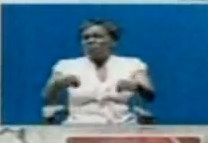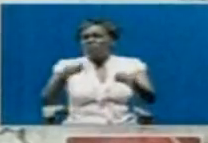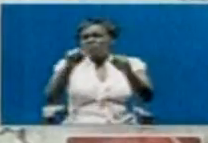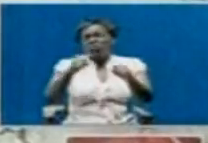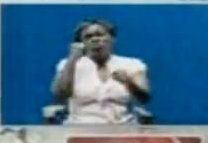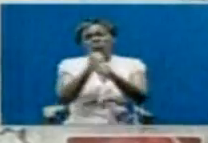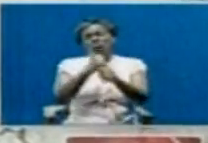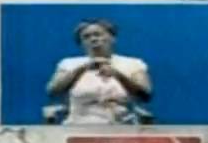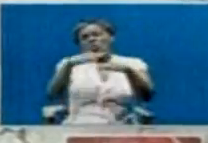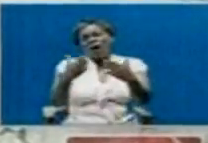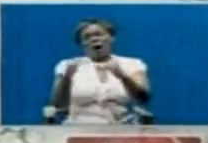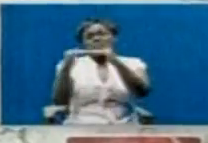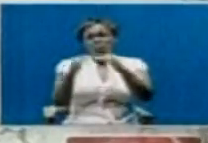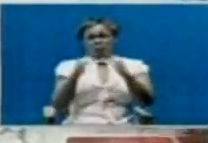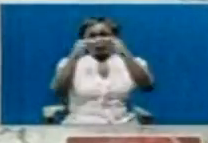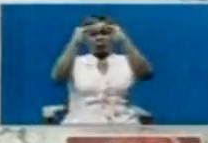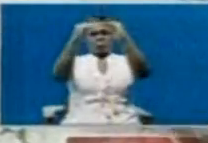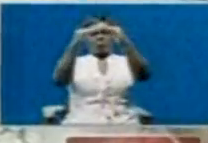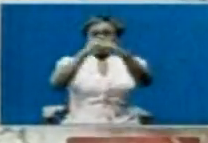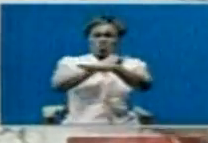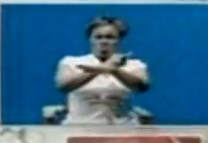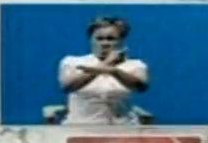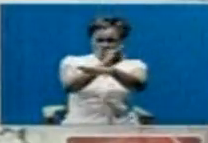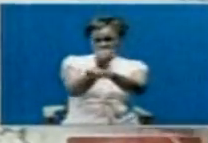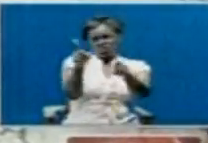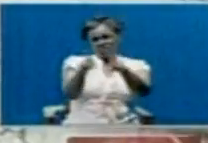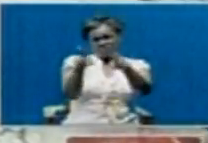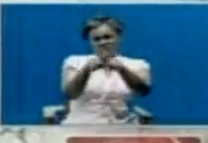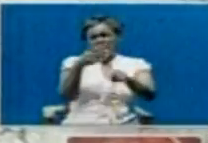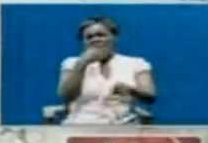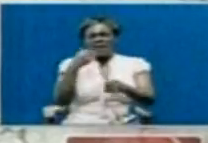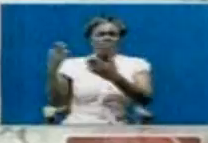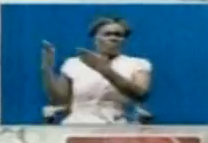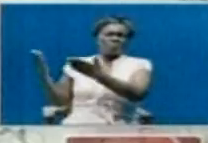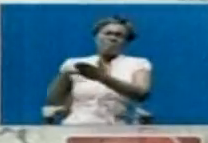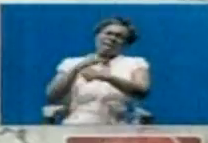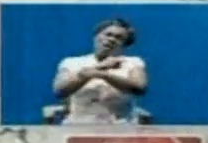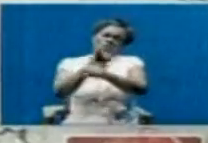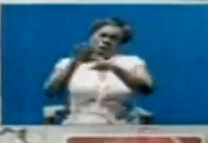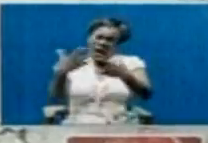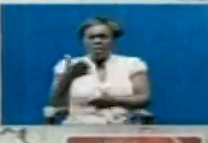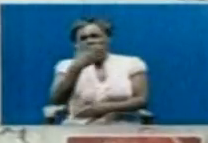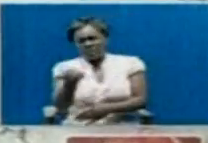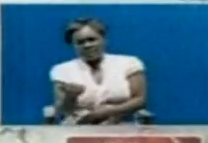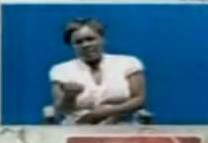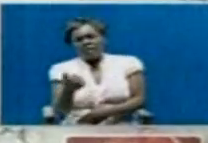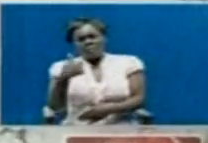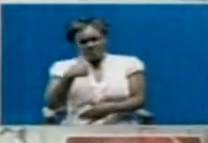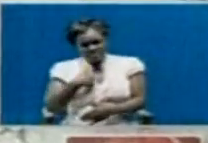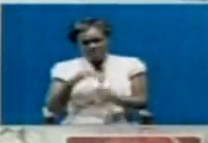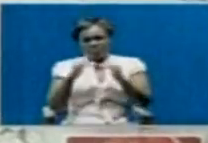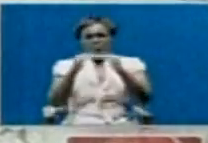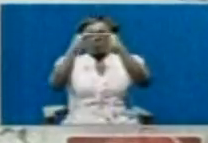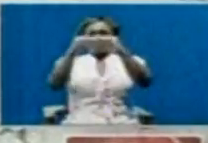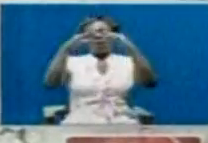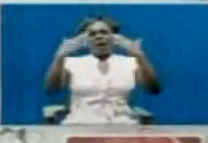how do I get to that next step? They draw maybe like this, or better. Or better. How do I get the next, how do I promote